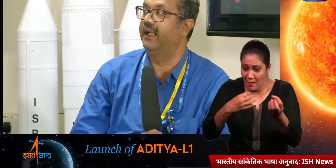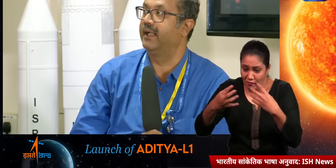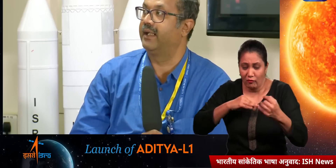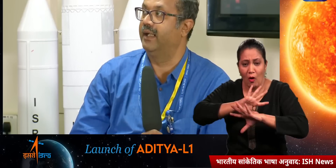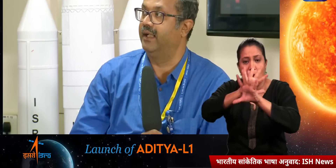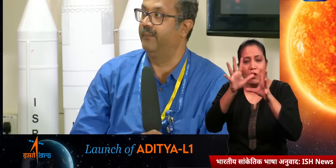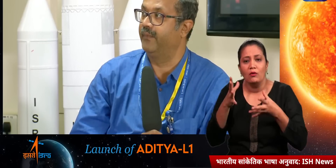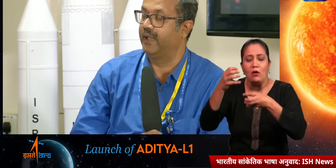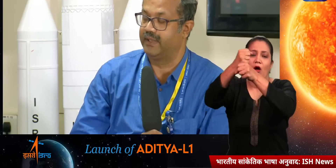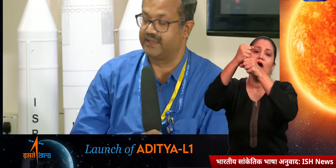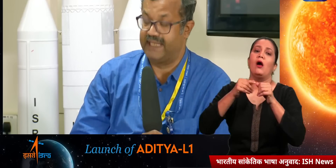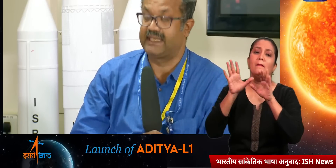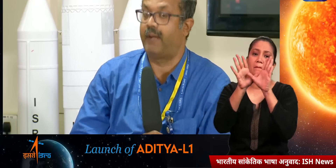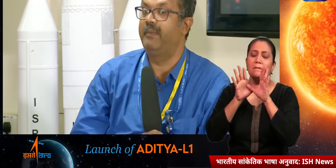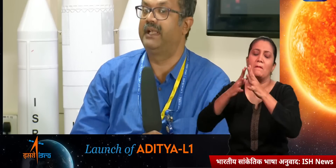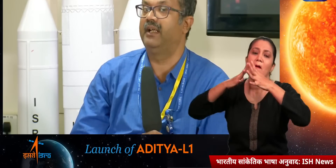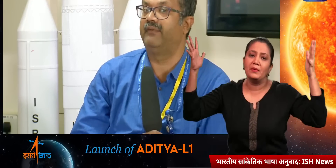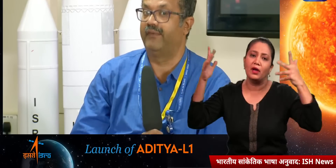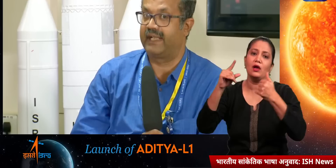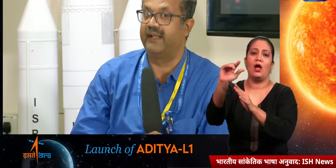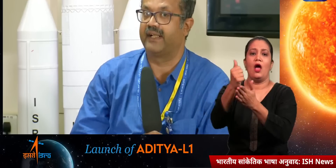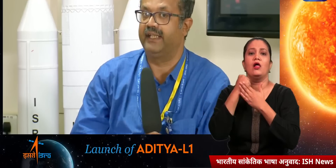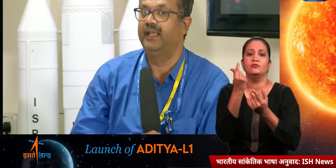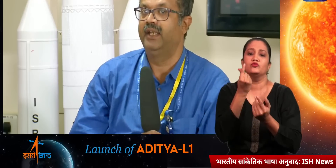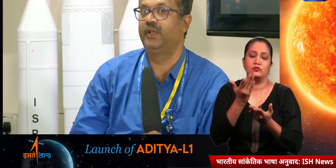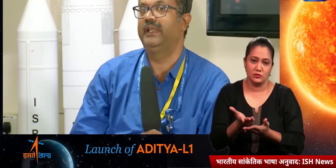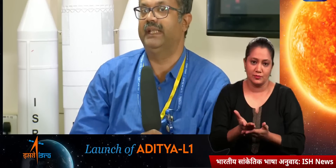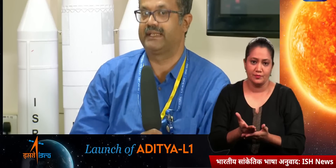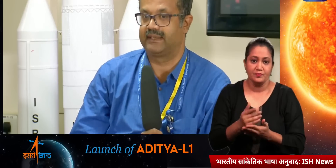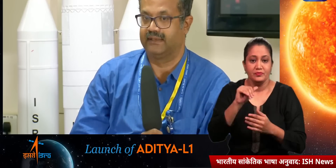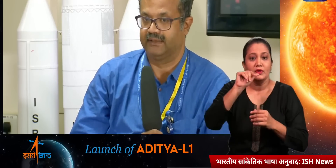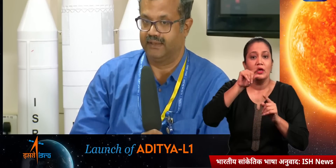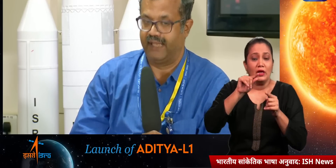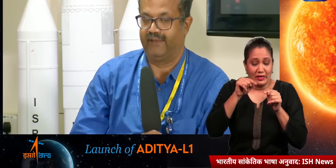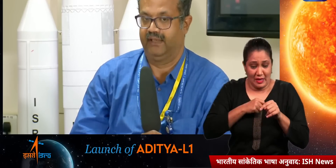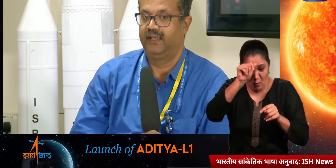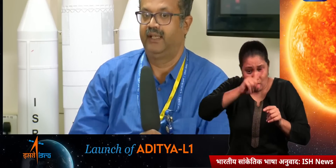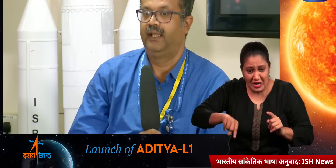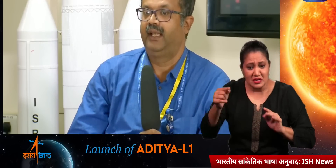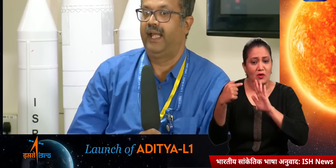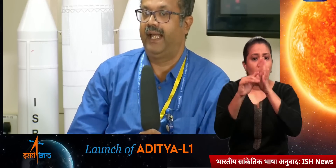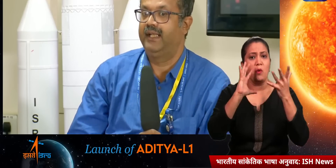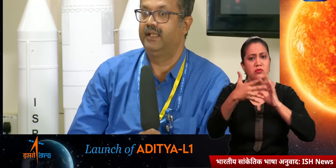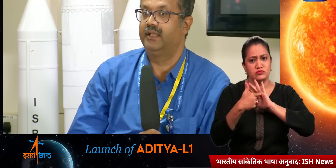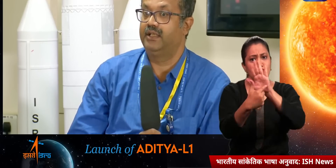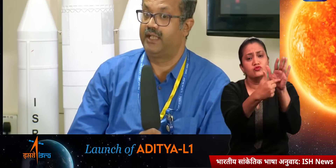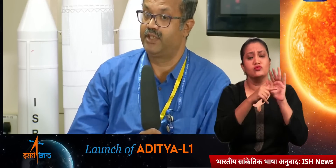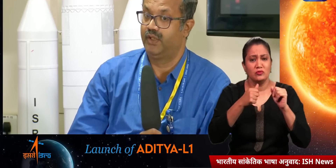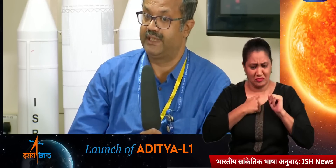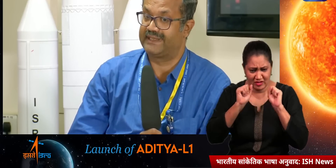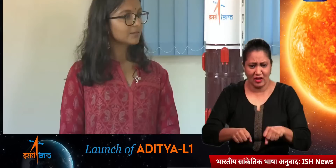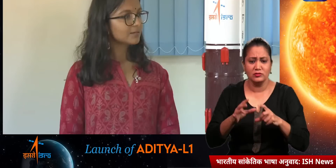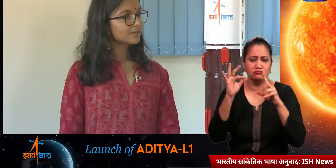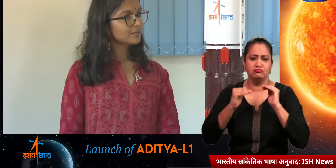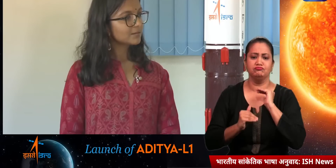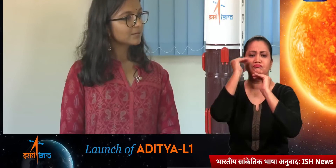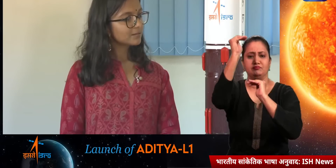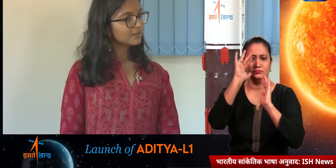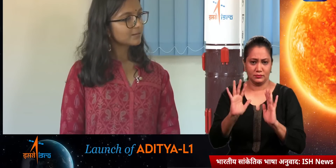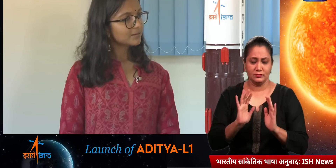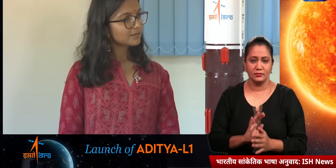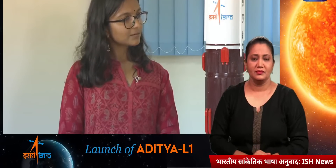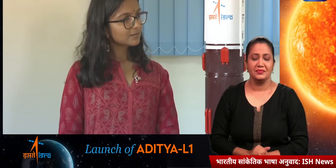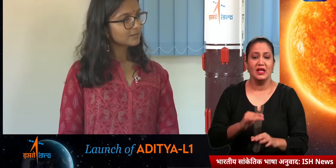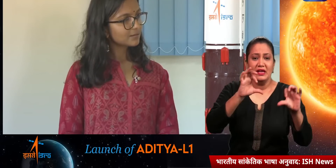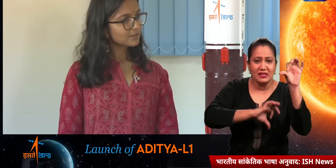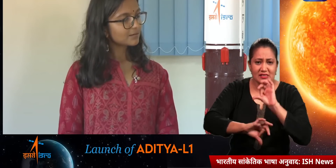the science capability of our country to the next level. And as you know, the science and